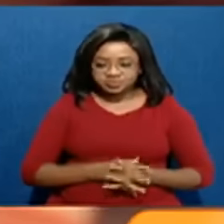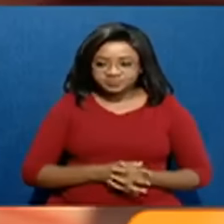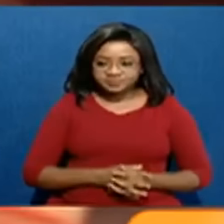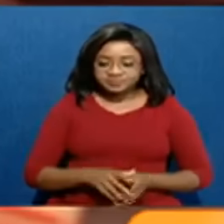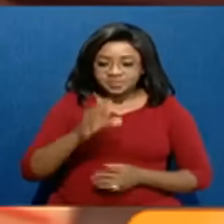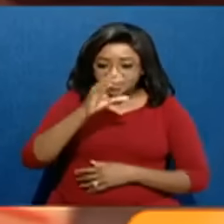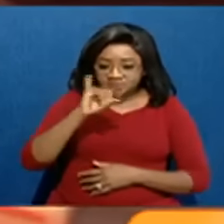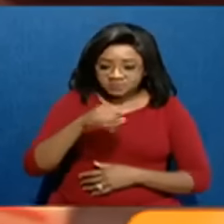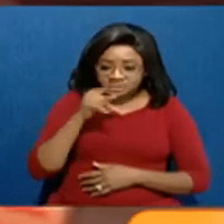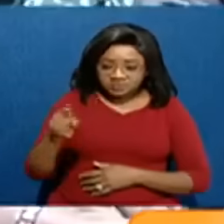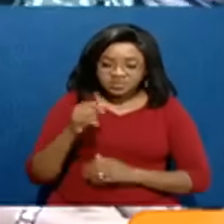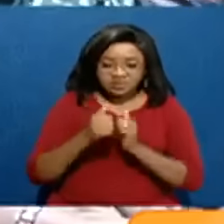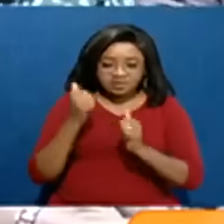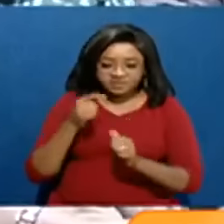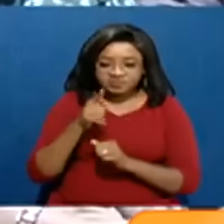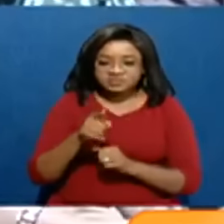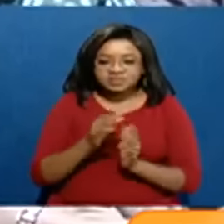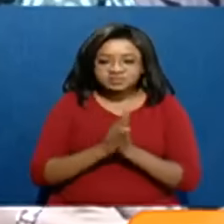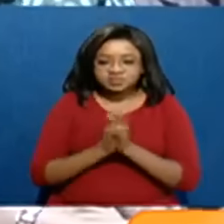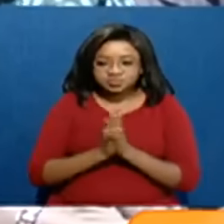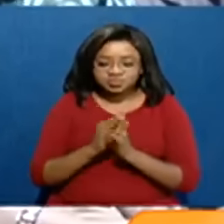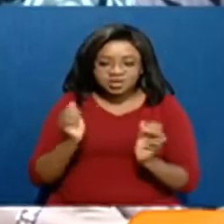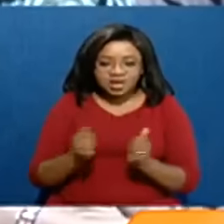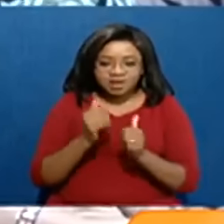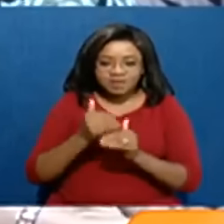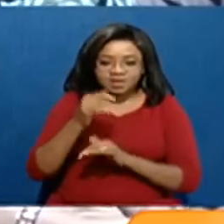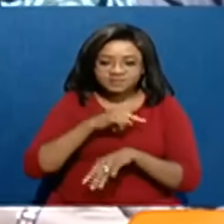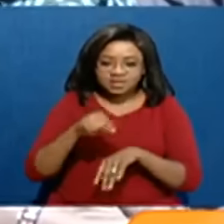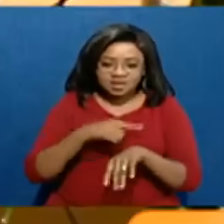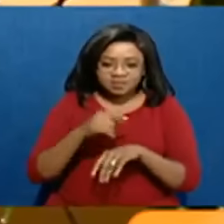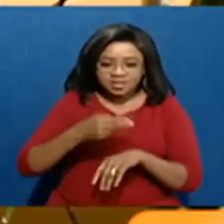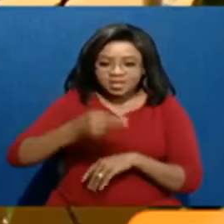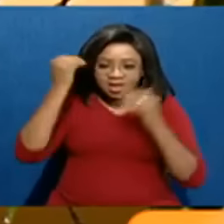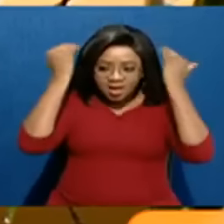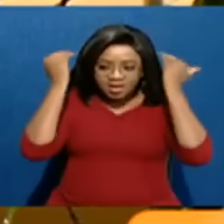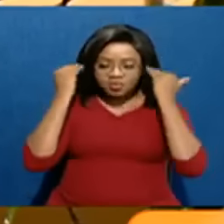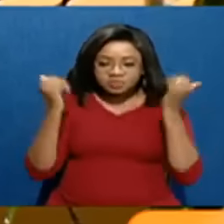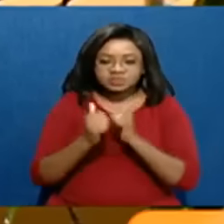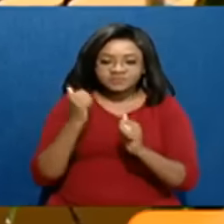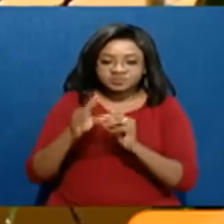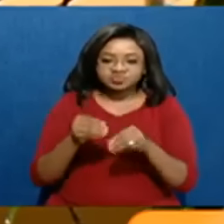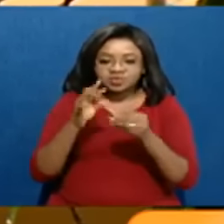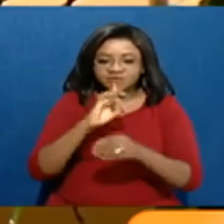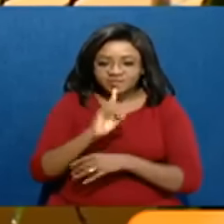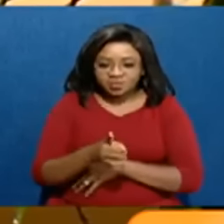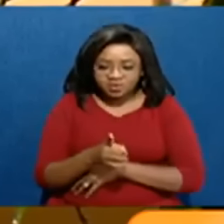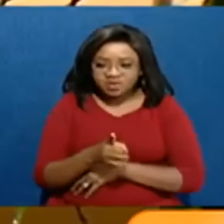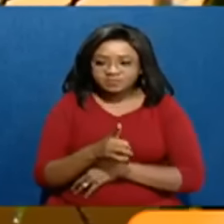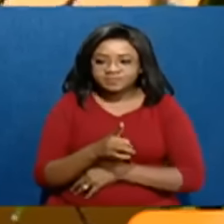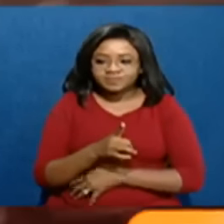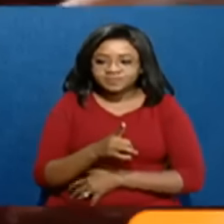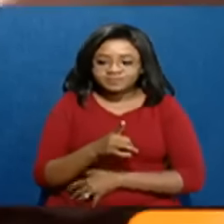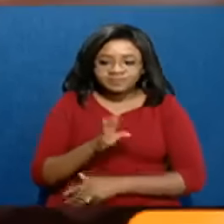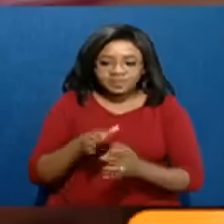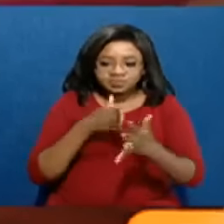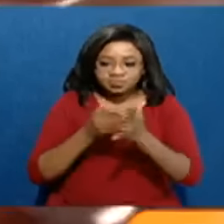CJ Koome's rejection of the claim, coming hours after the High Court declined to issue conservatory orders